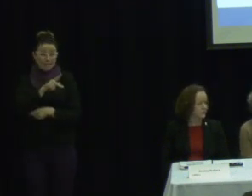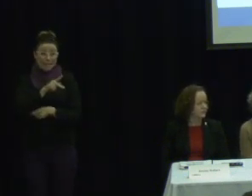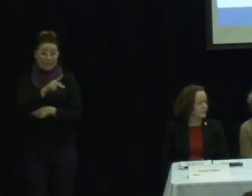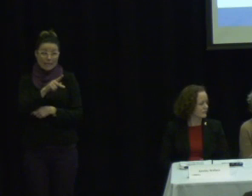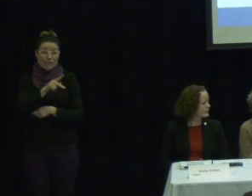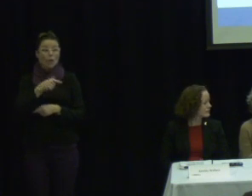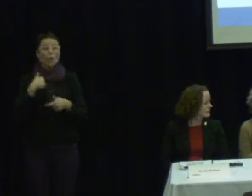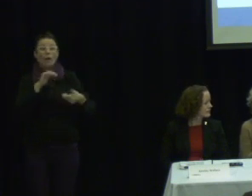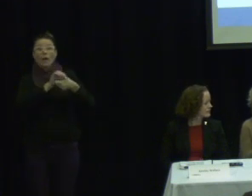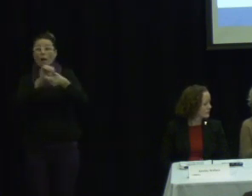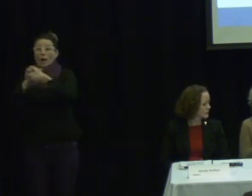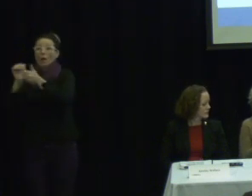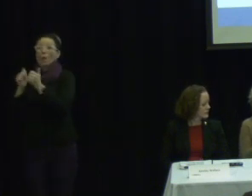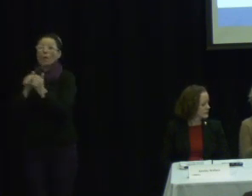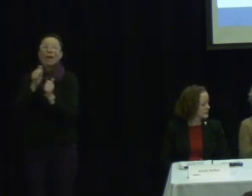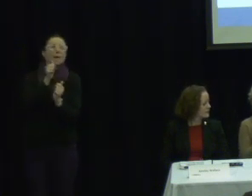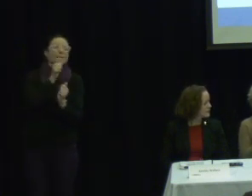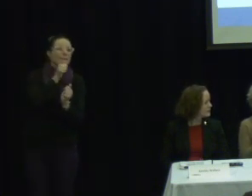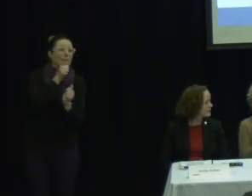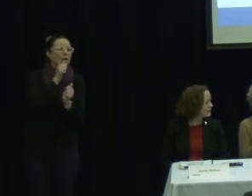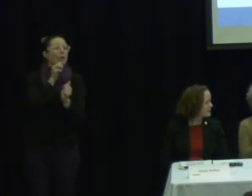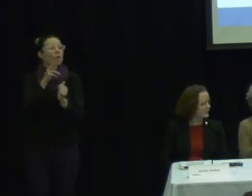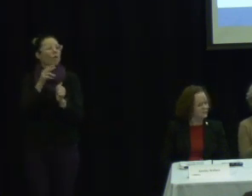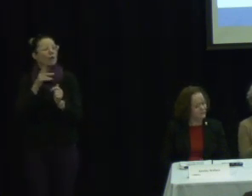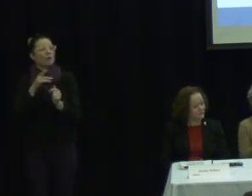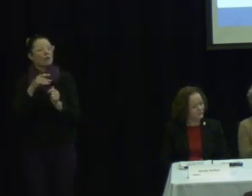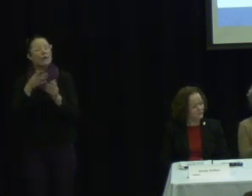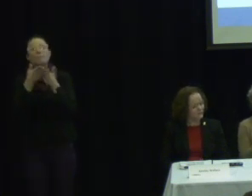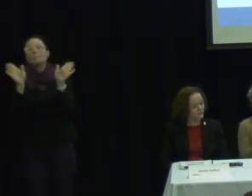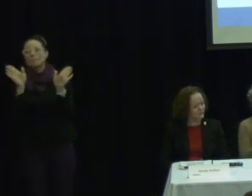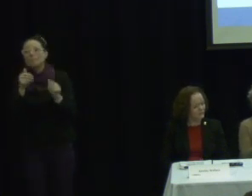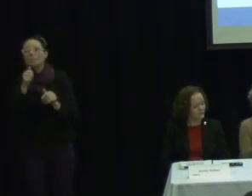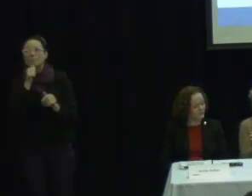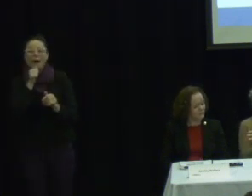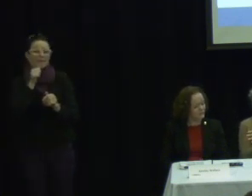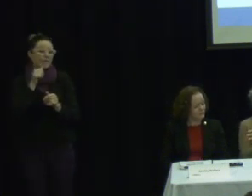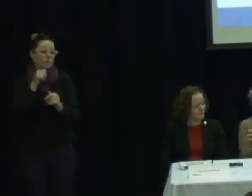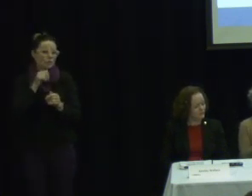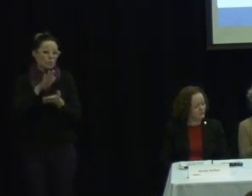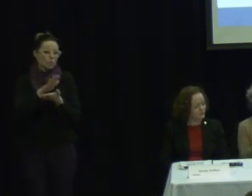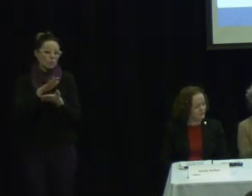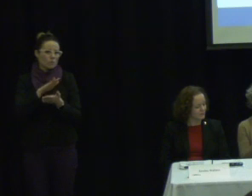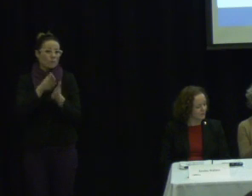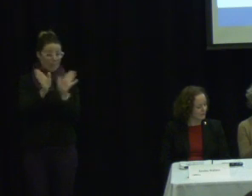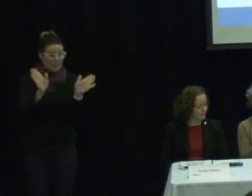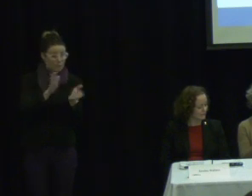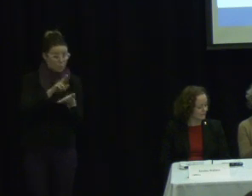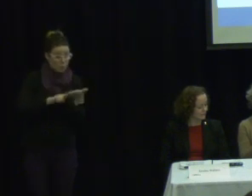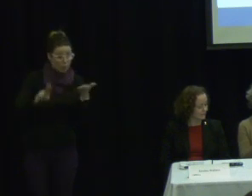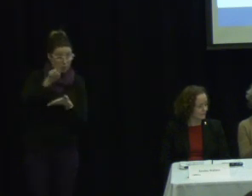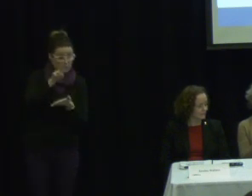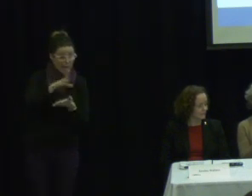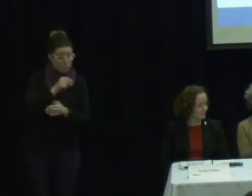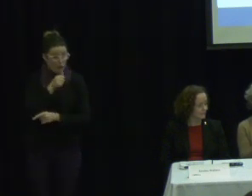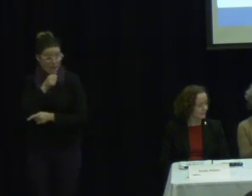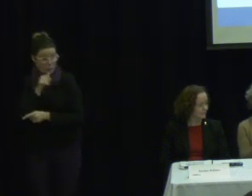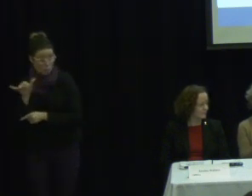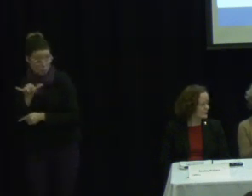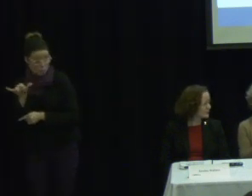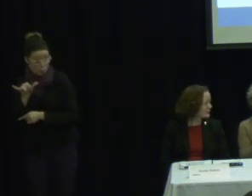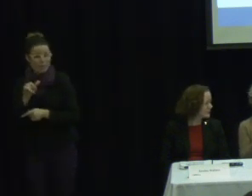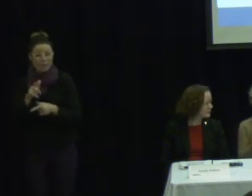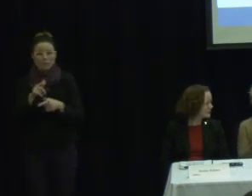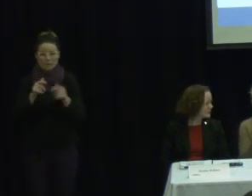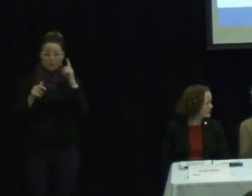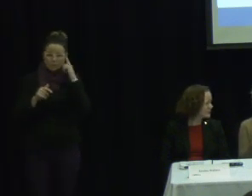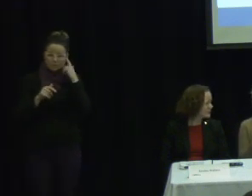education. So there is a partner to us in providing the infrastructure for these degrees,